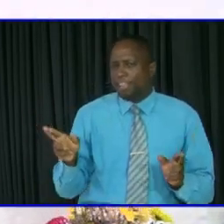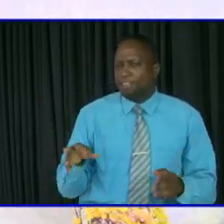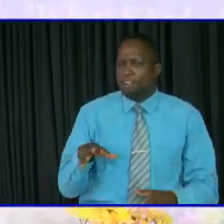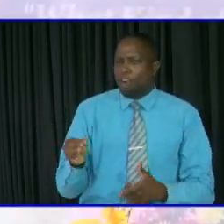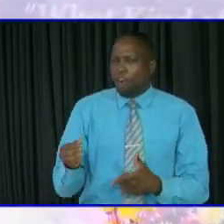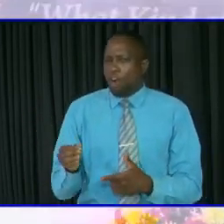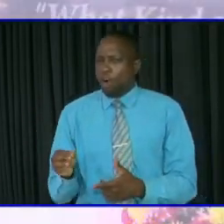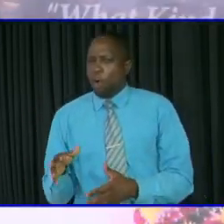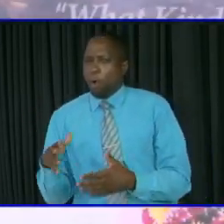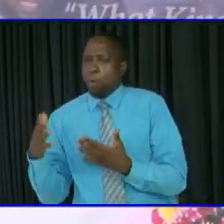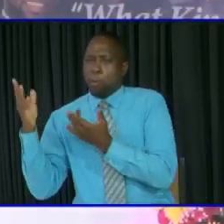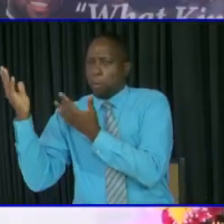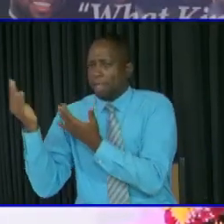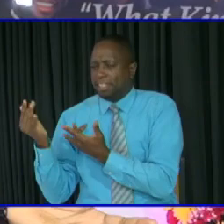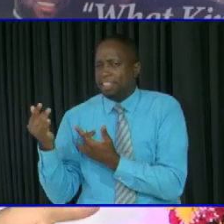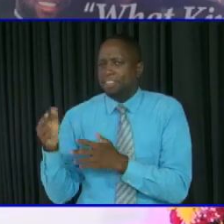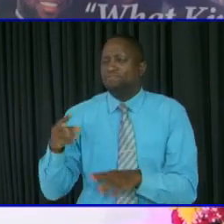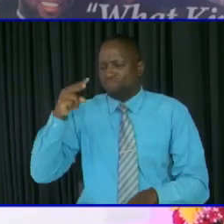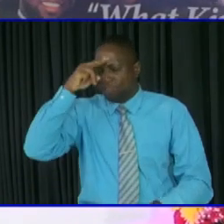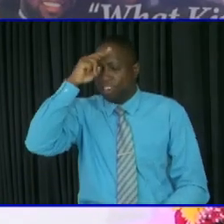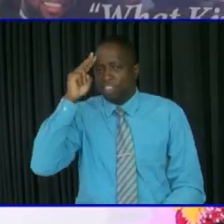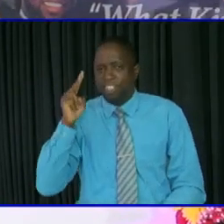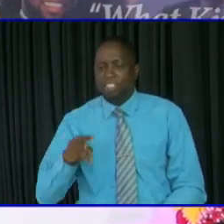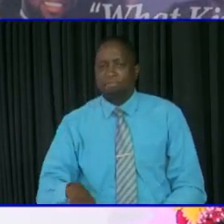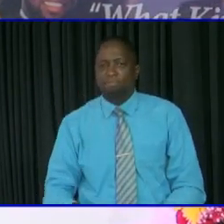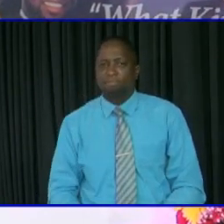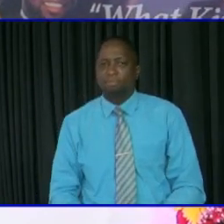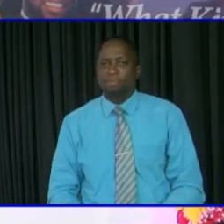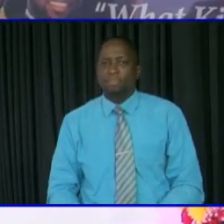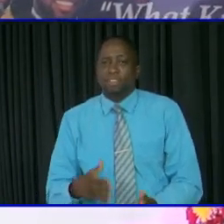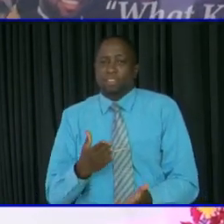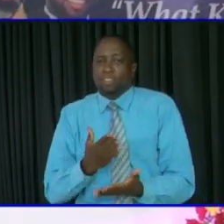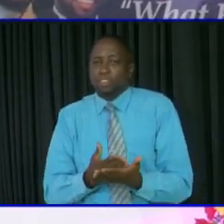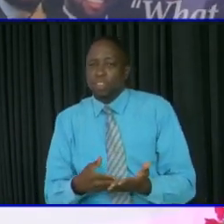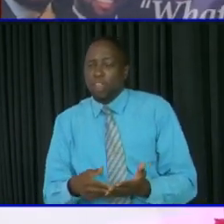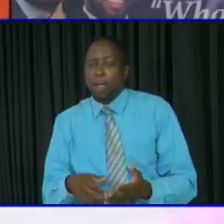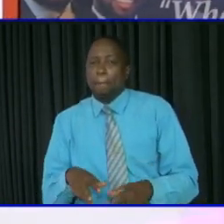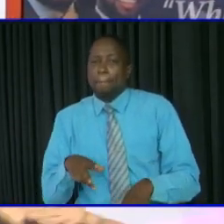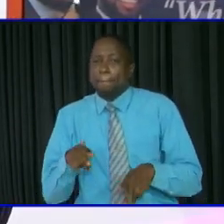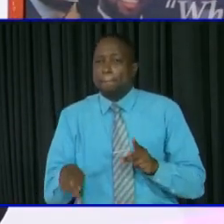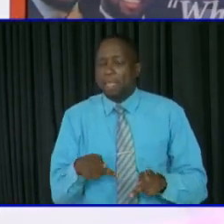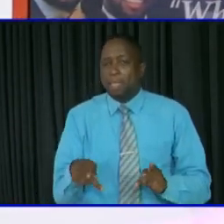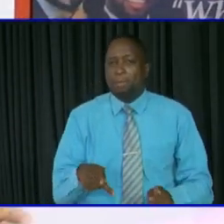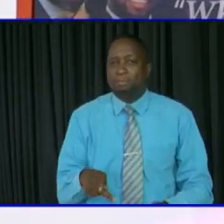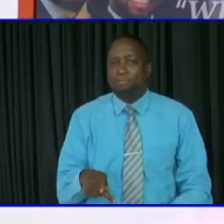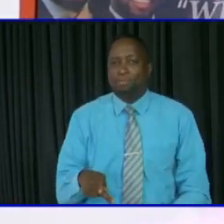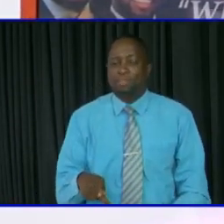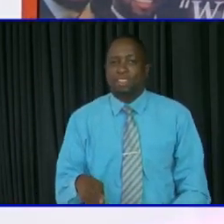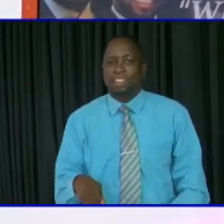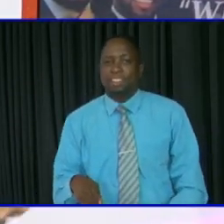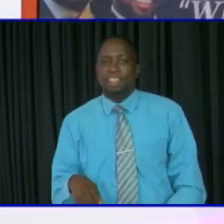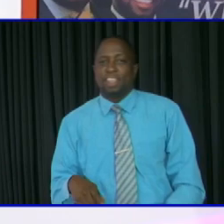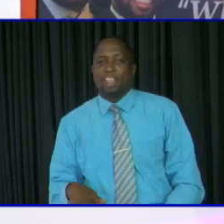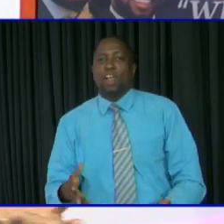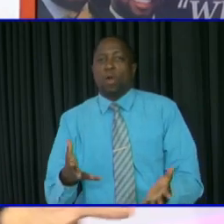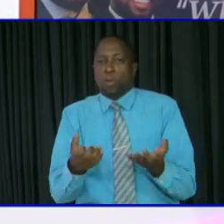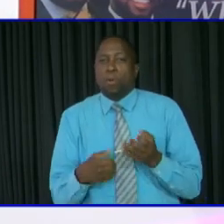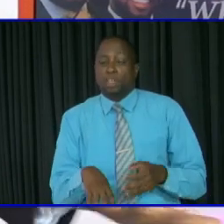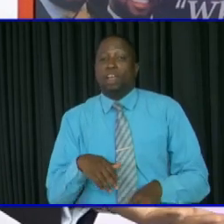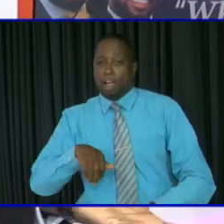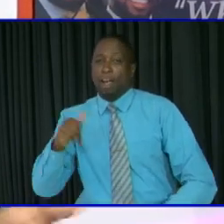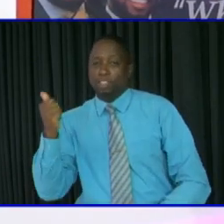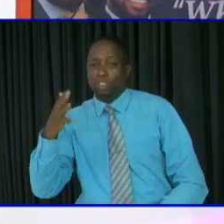is ready, my friend. Some people wear virginity as if it is a badge of honor to suggest that once